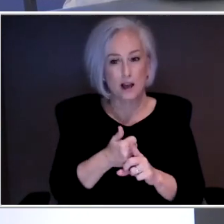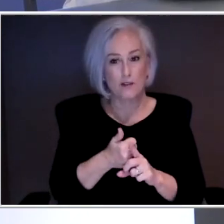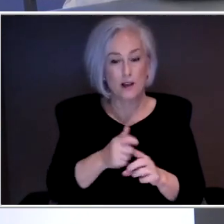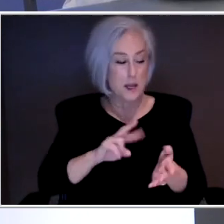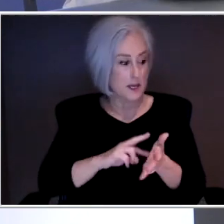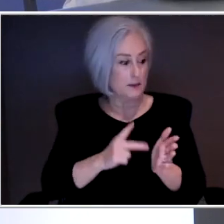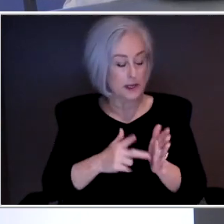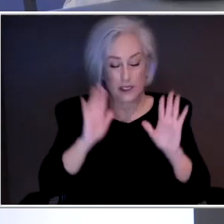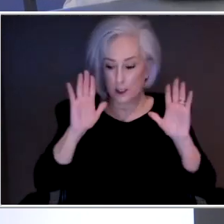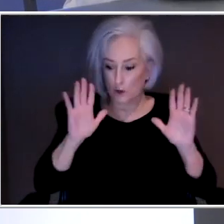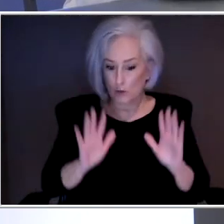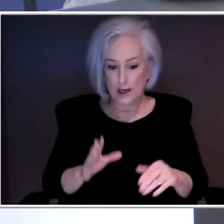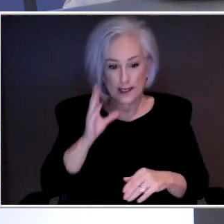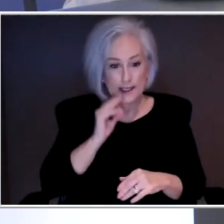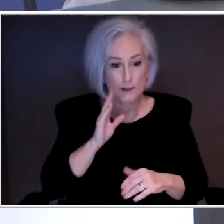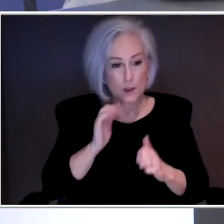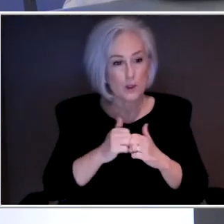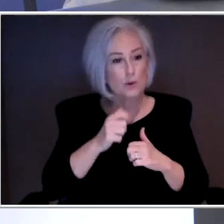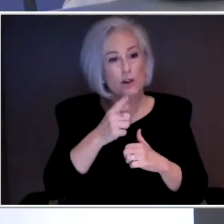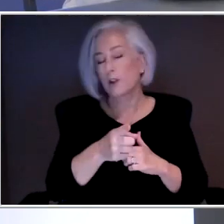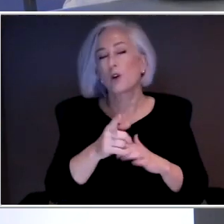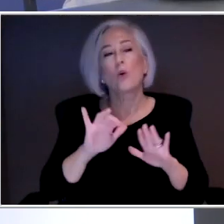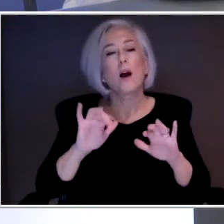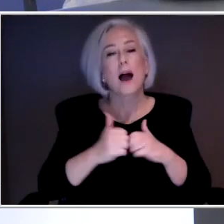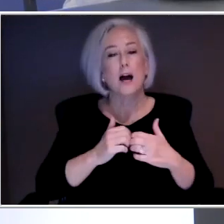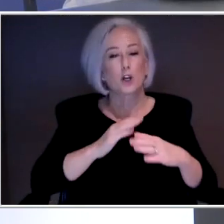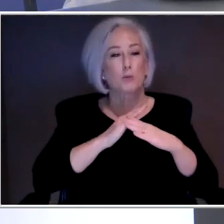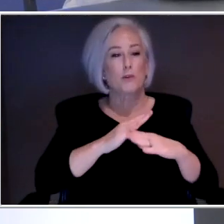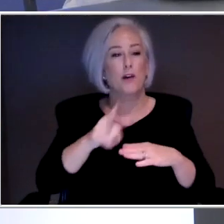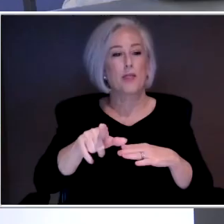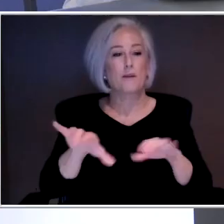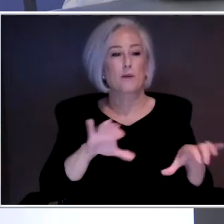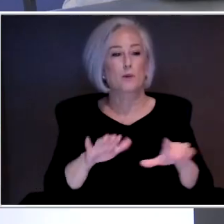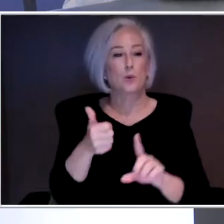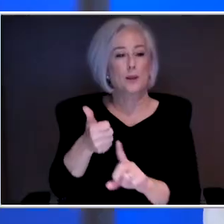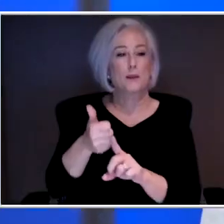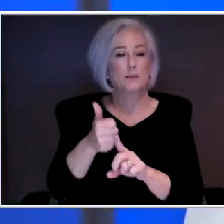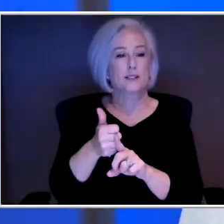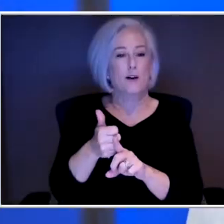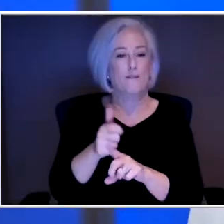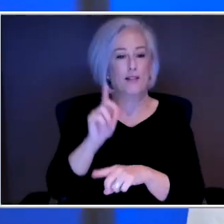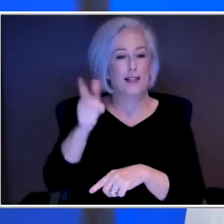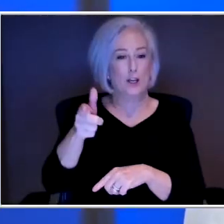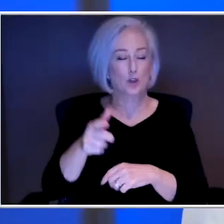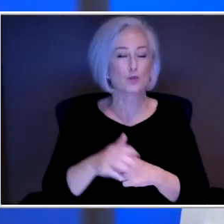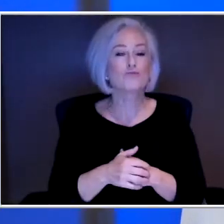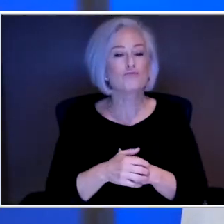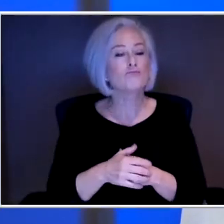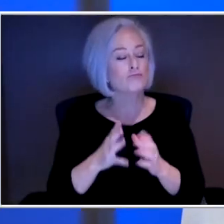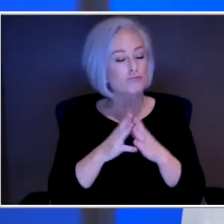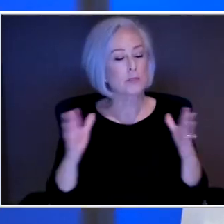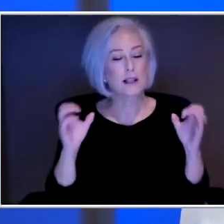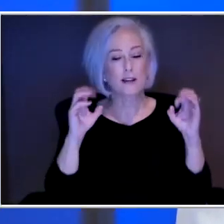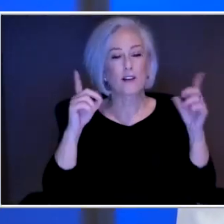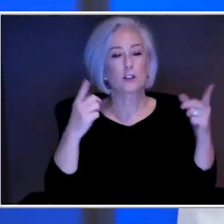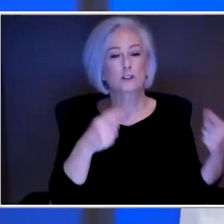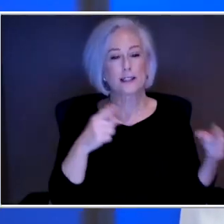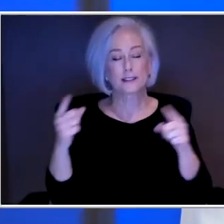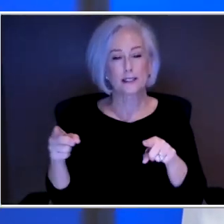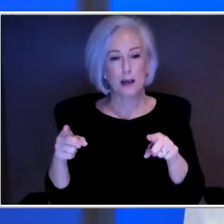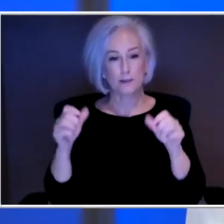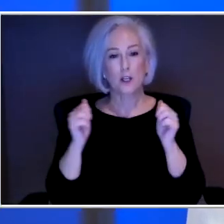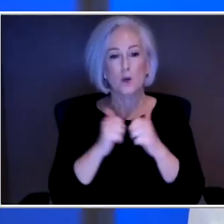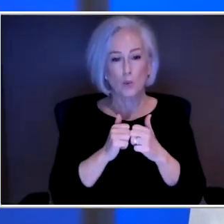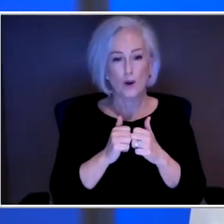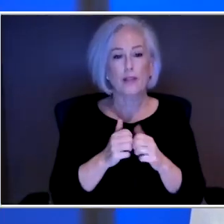great experience with you, how do you keep them from repeating it on their own? Yeah, there's a lot of education that goes on with psychedelic drugs,